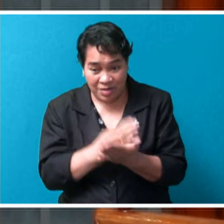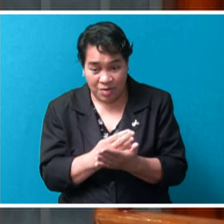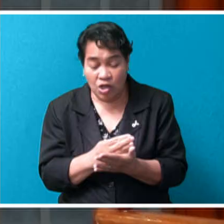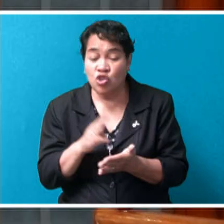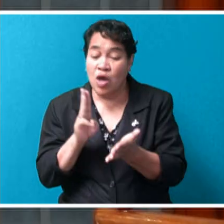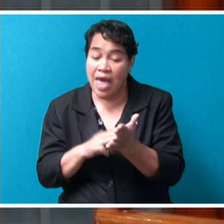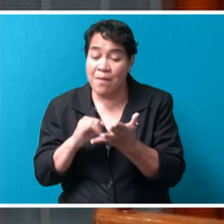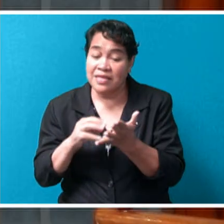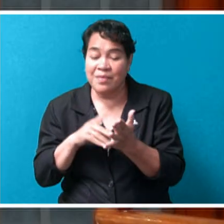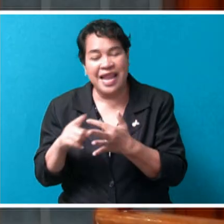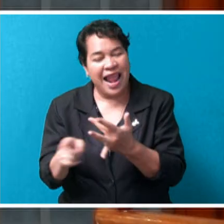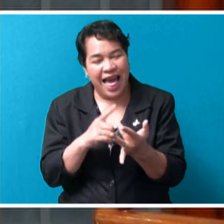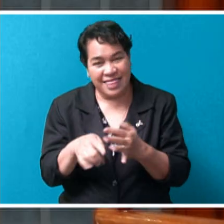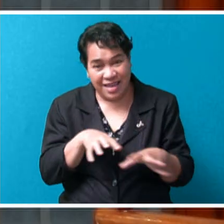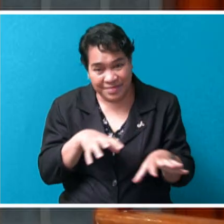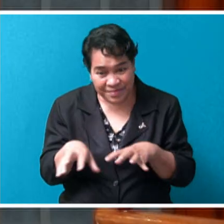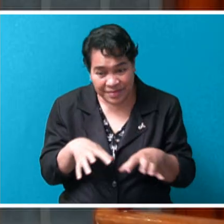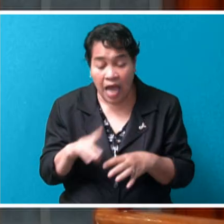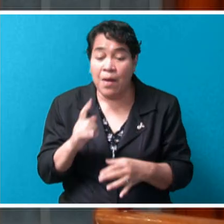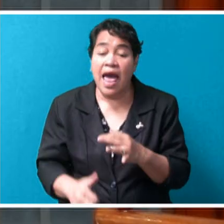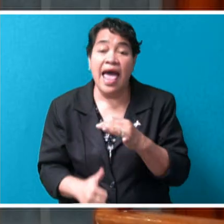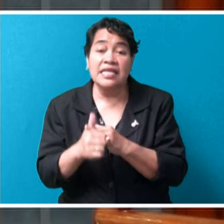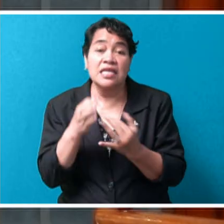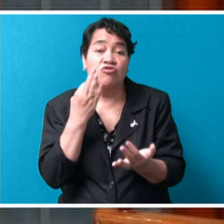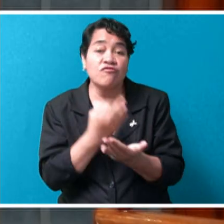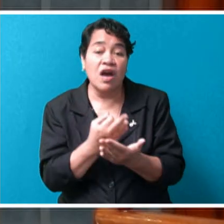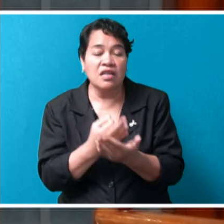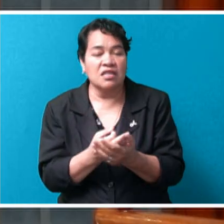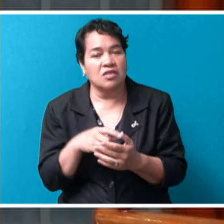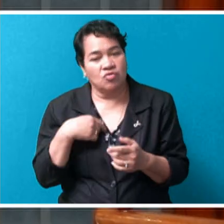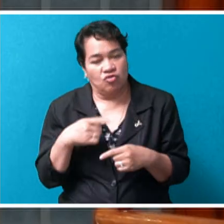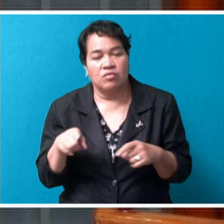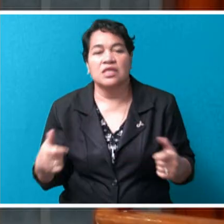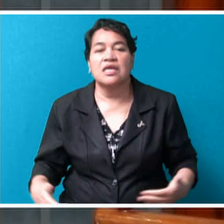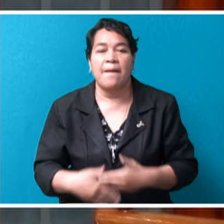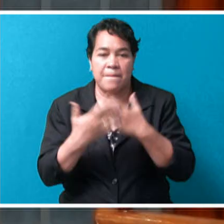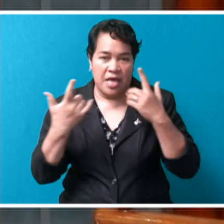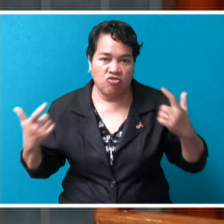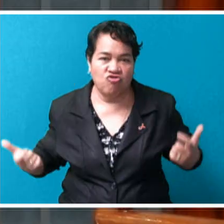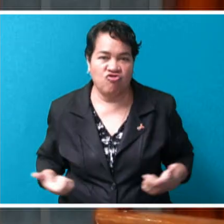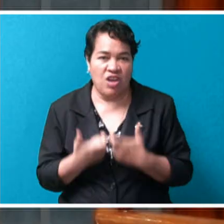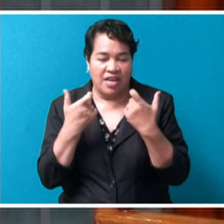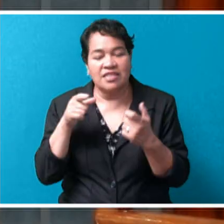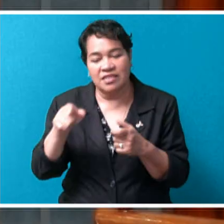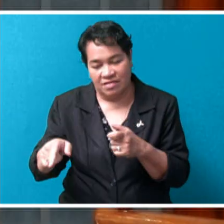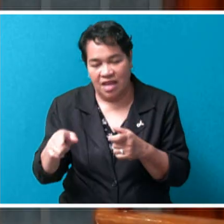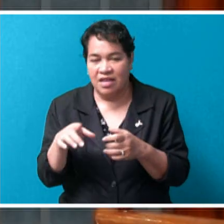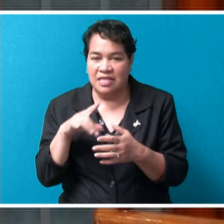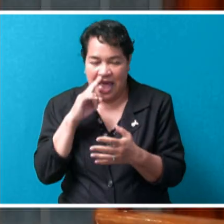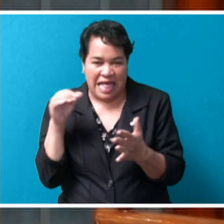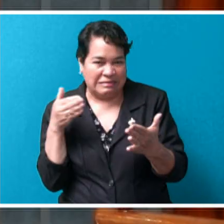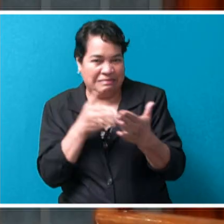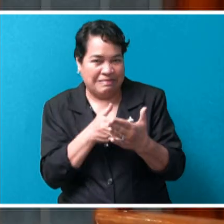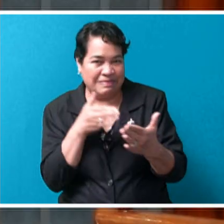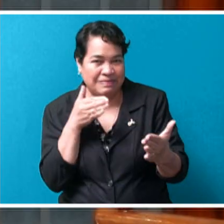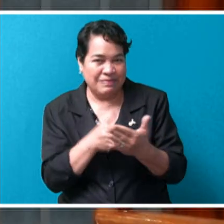related initiatives, access to finance remains the biggest challenge faced by our MSMEs. Hence,